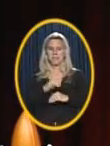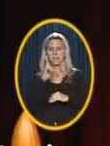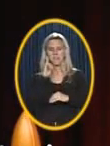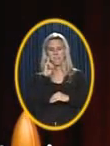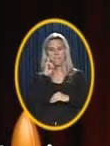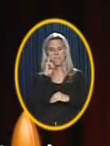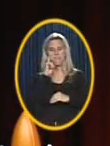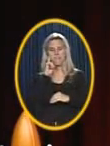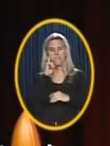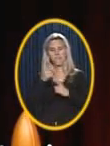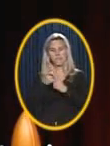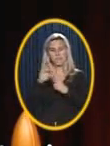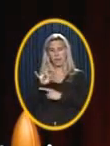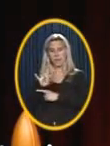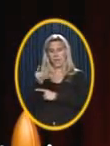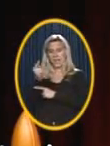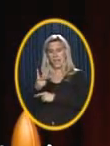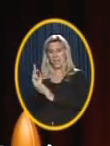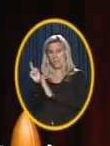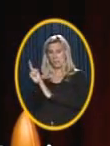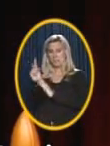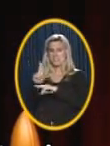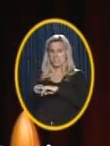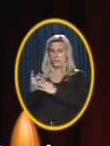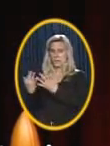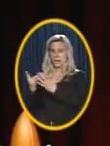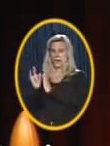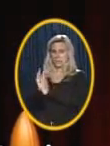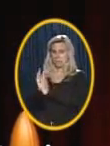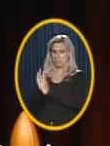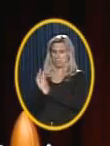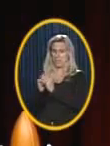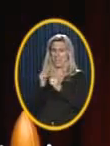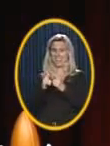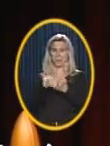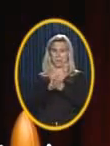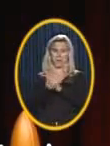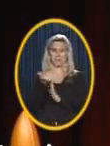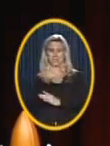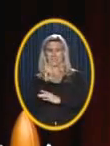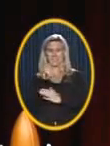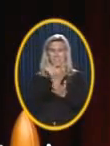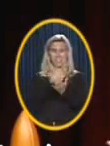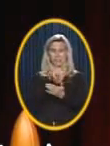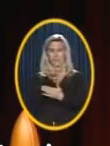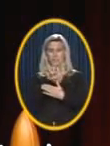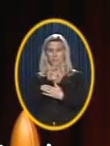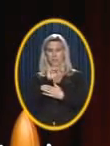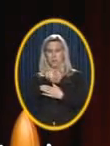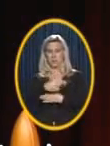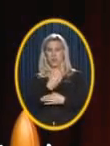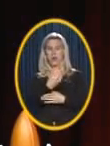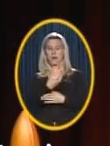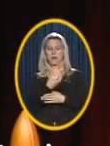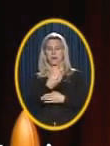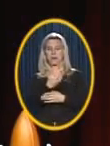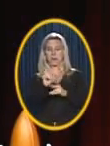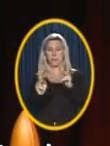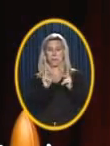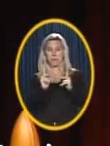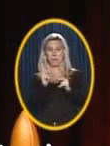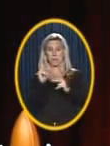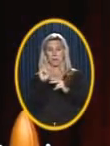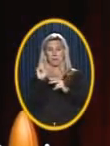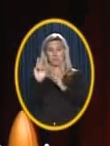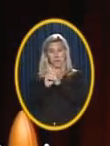so from 8.5 minutes from sitting out on the pad out there to going 17,500 miles an hour, if folks over at Universal or